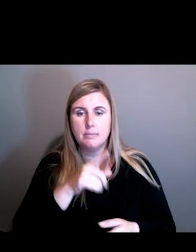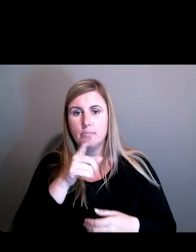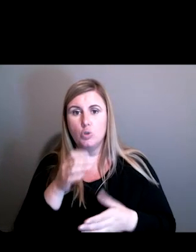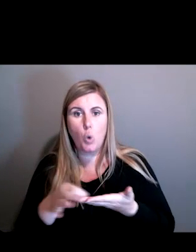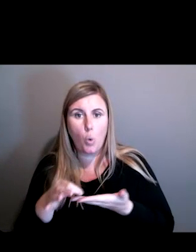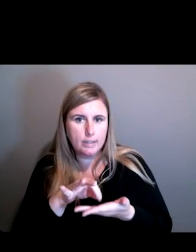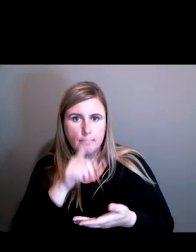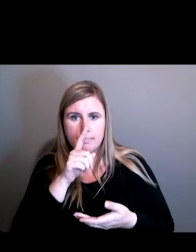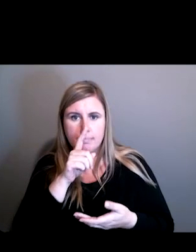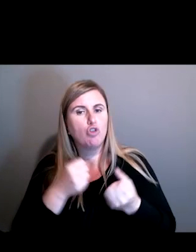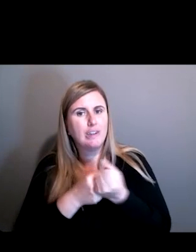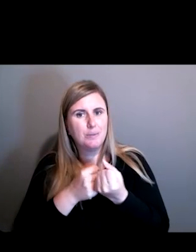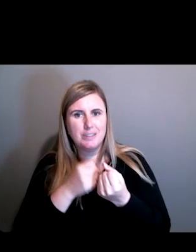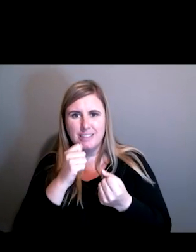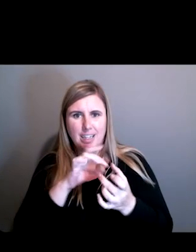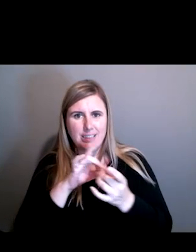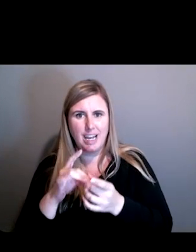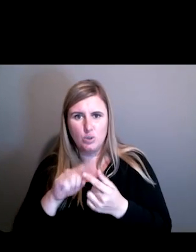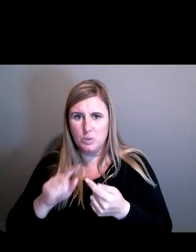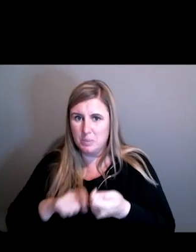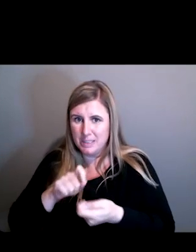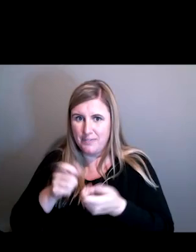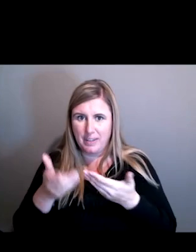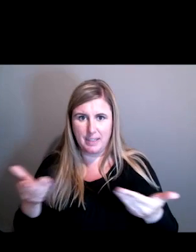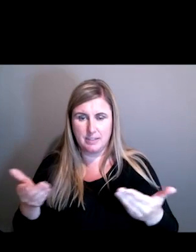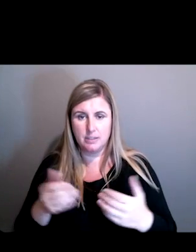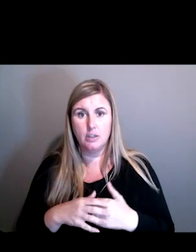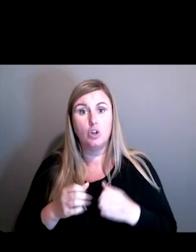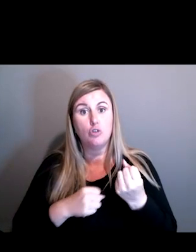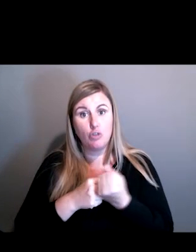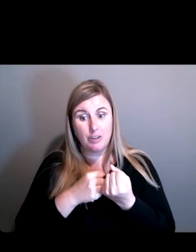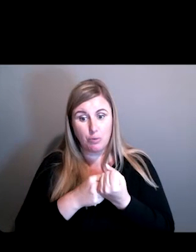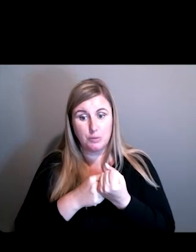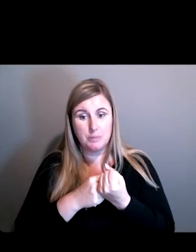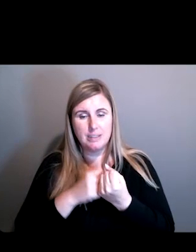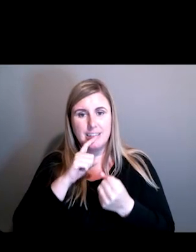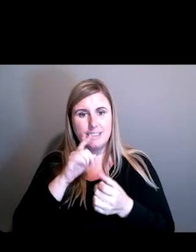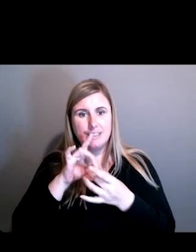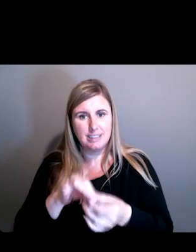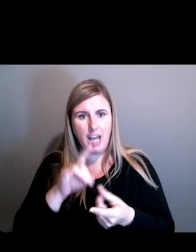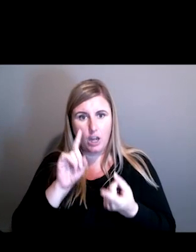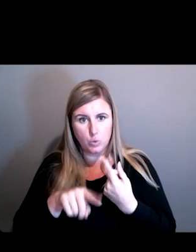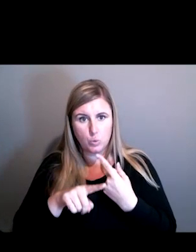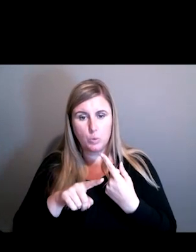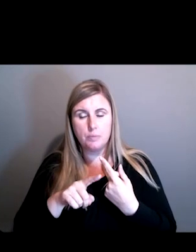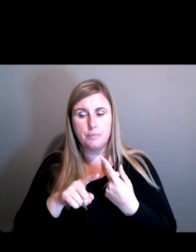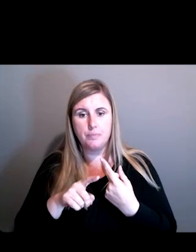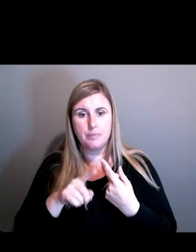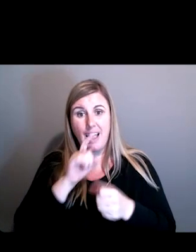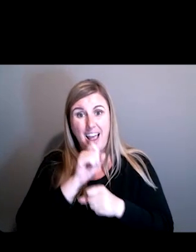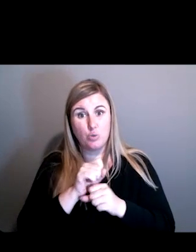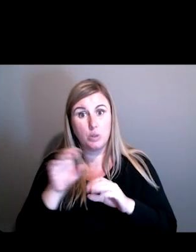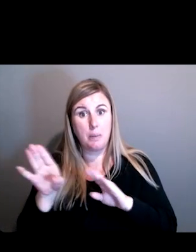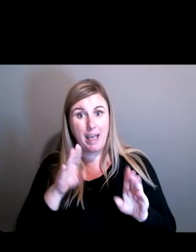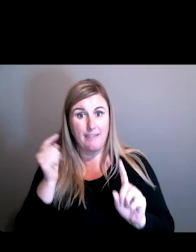say it's praise, it's tokens. Reinforcement is not tied to a specific thing. Reinforcement is tied